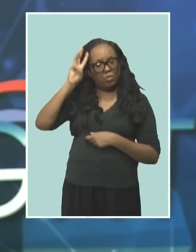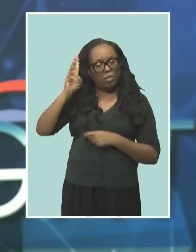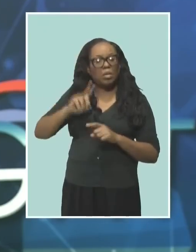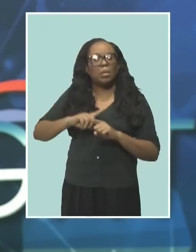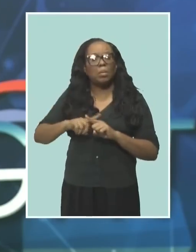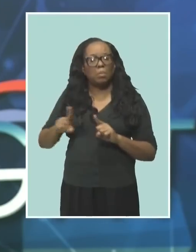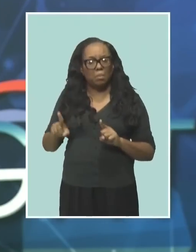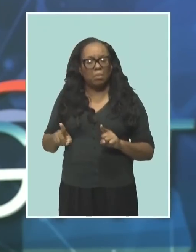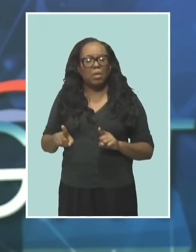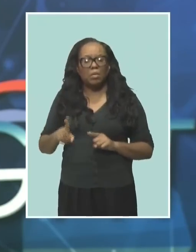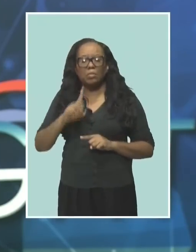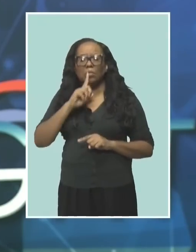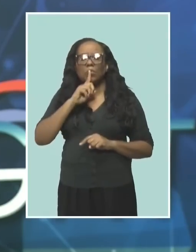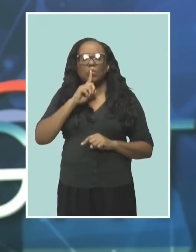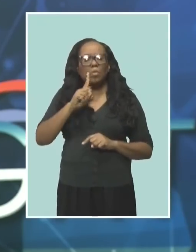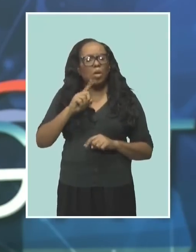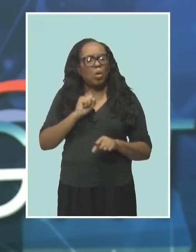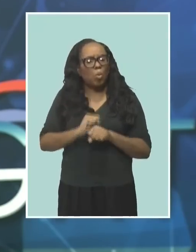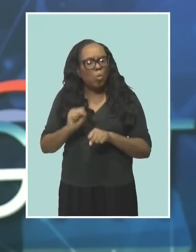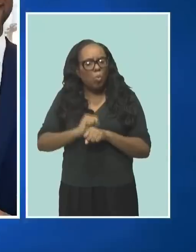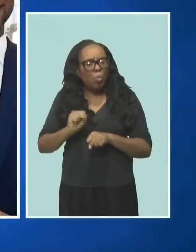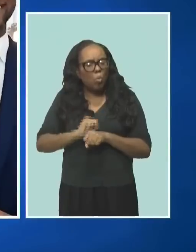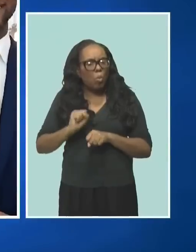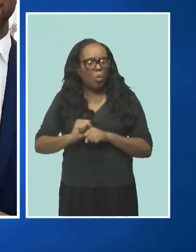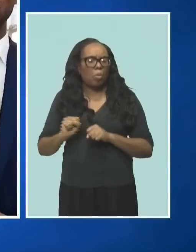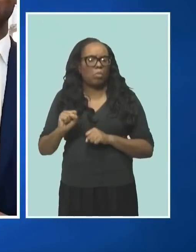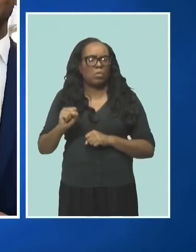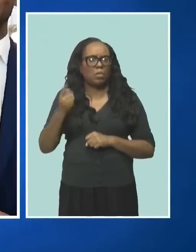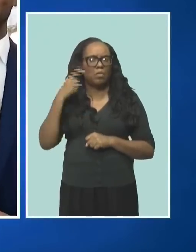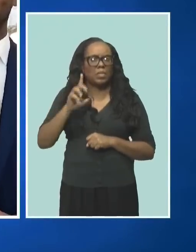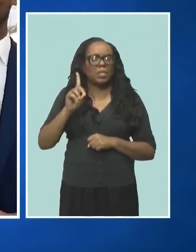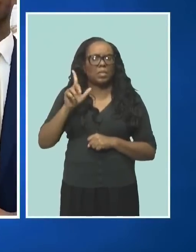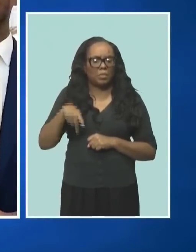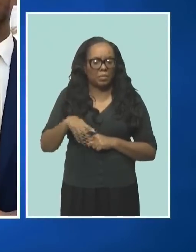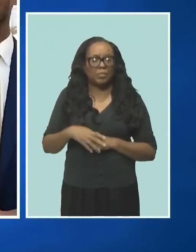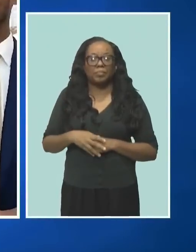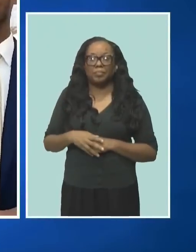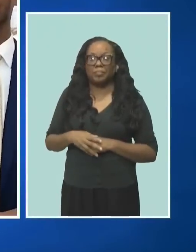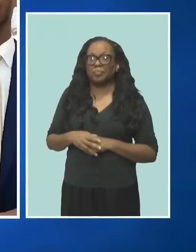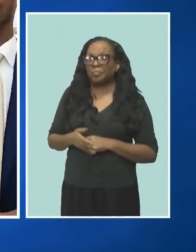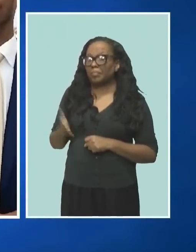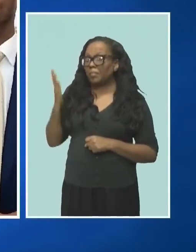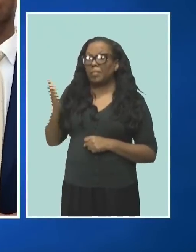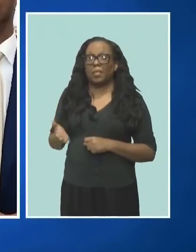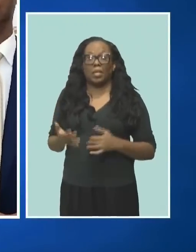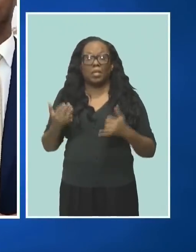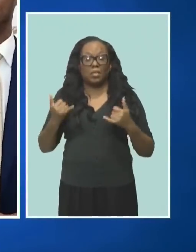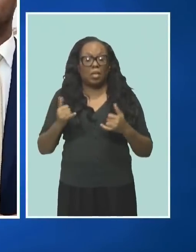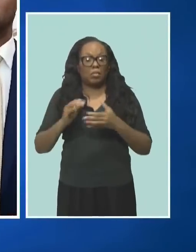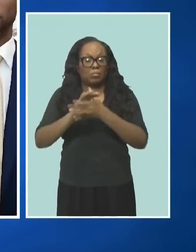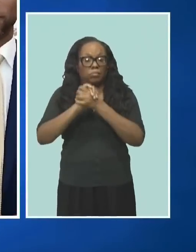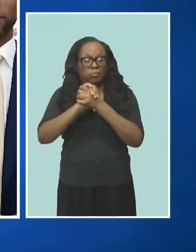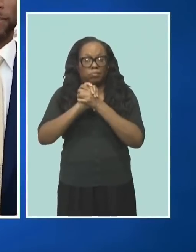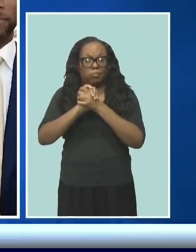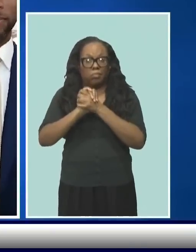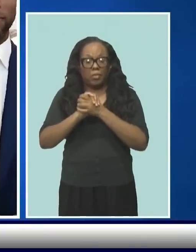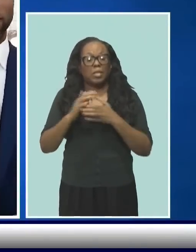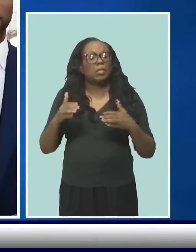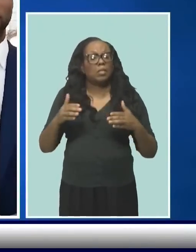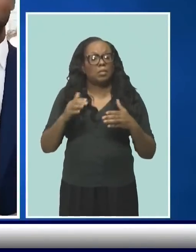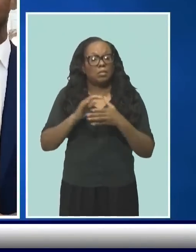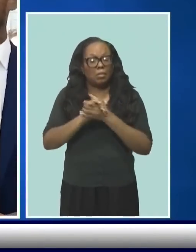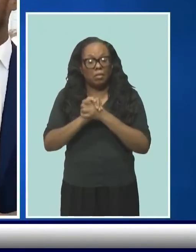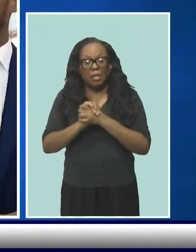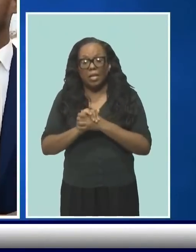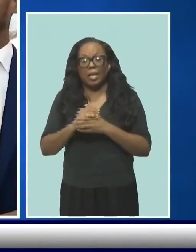Mr. Worrell's contribution. This is a day of celebration in the life of this young man who